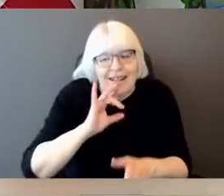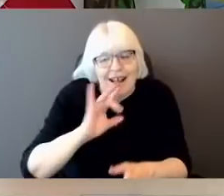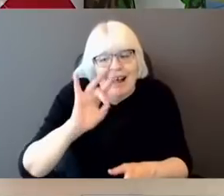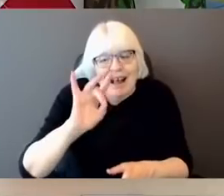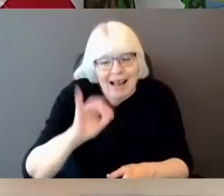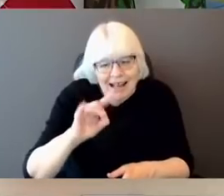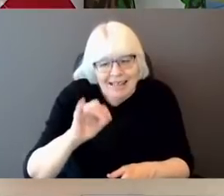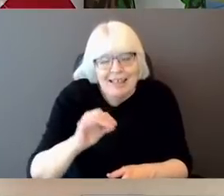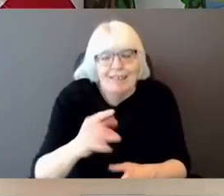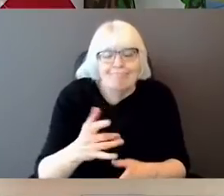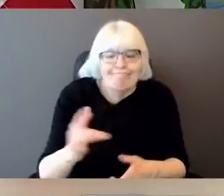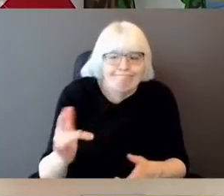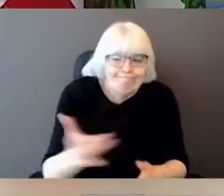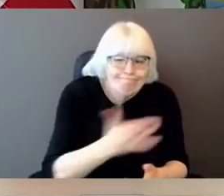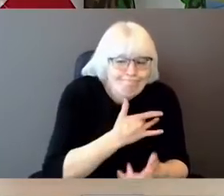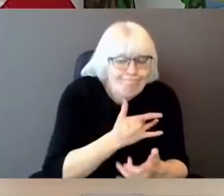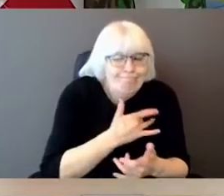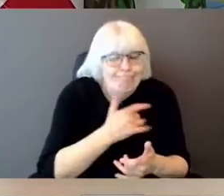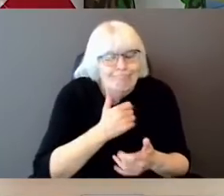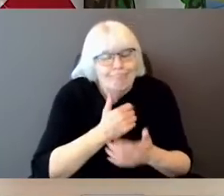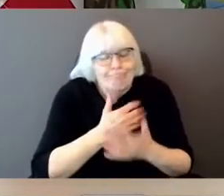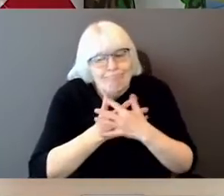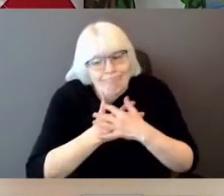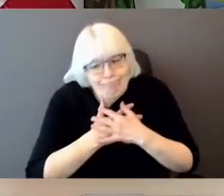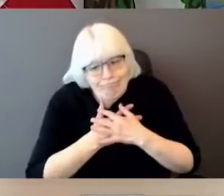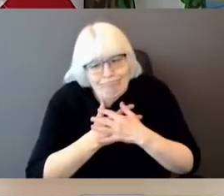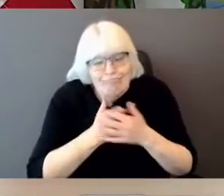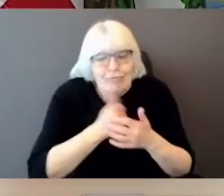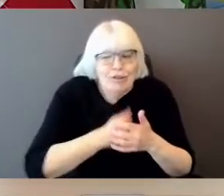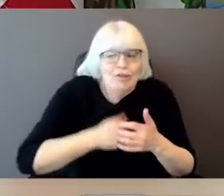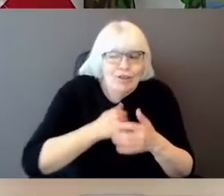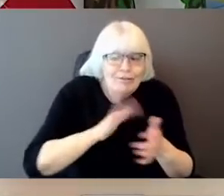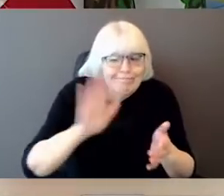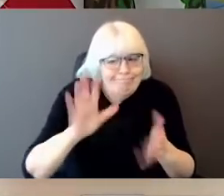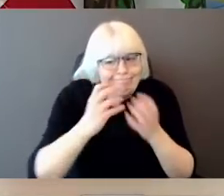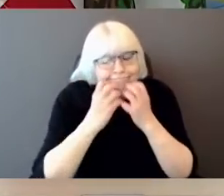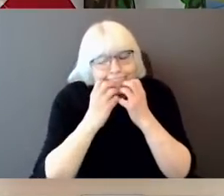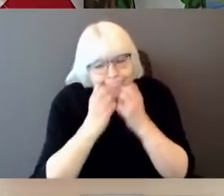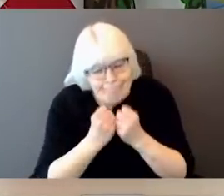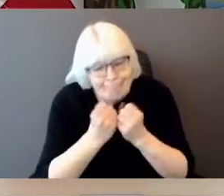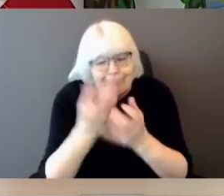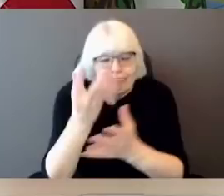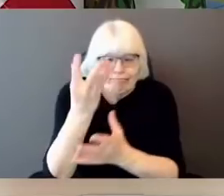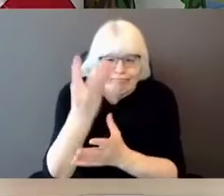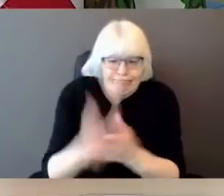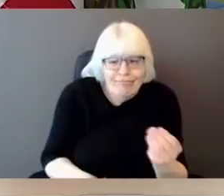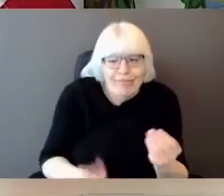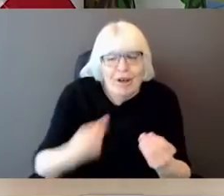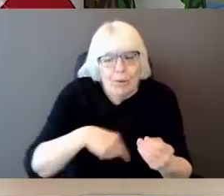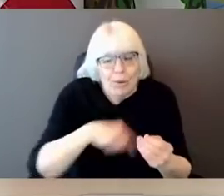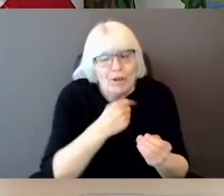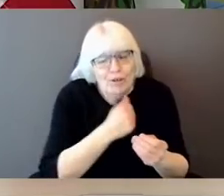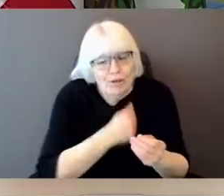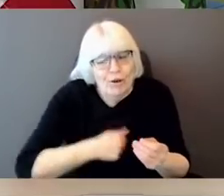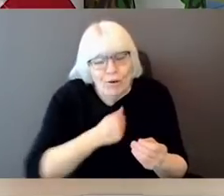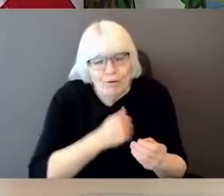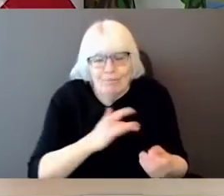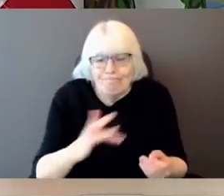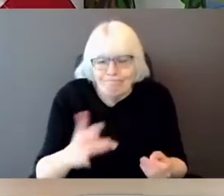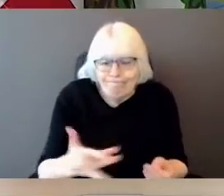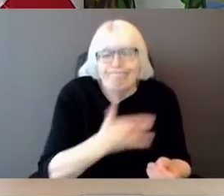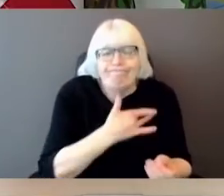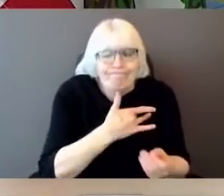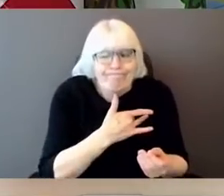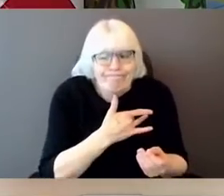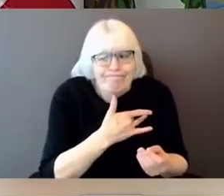this individual. We all share in your loss. In the last week, we reported 1,325